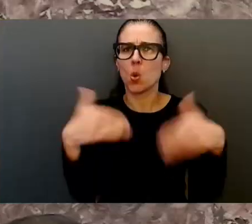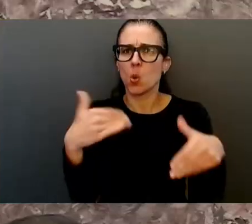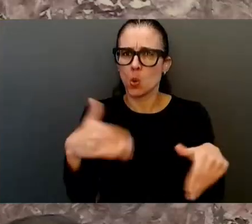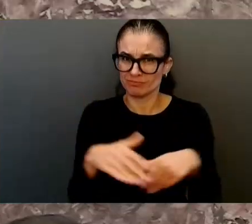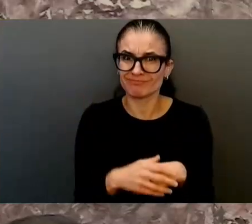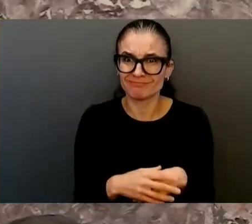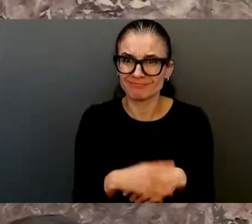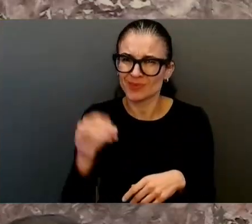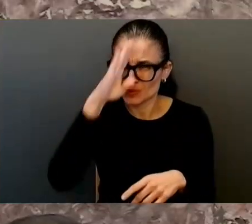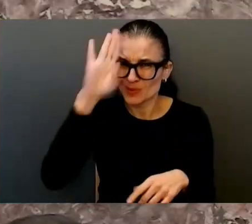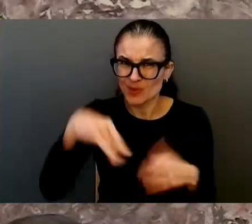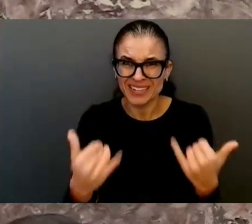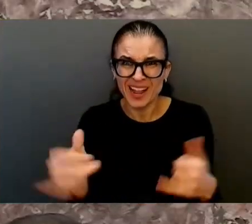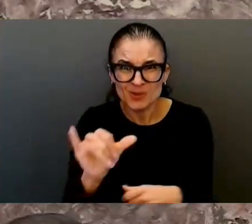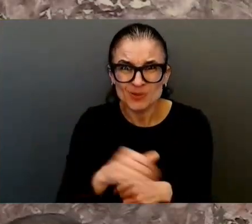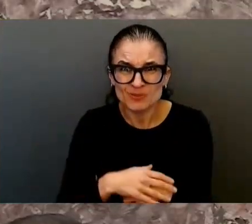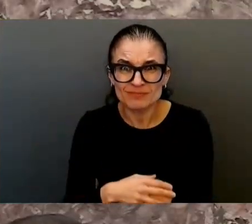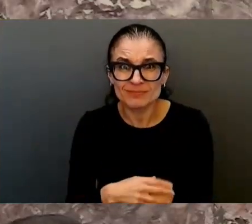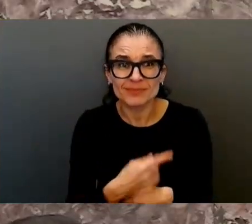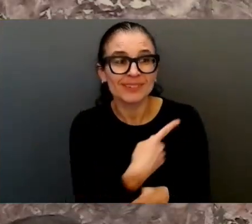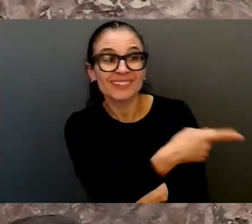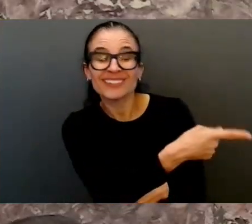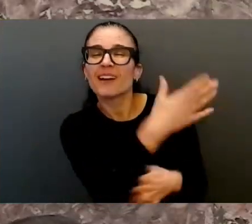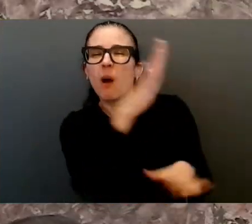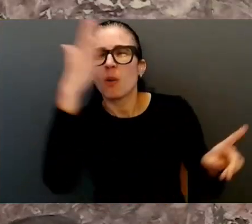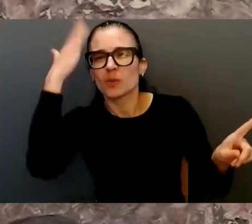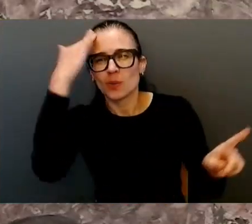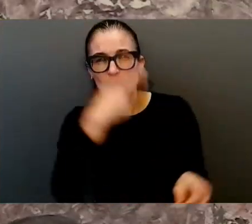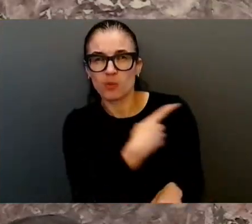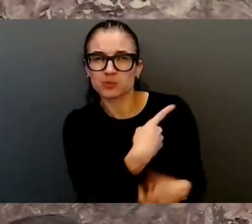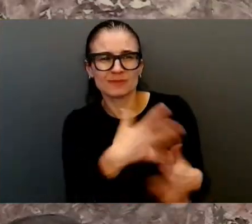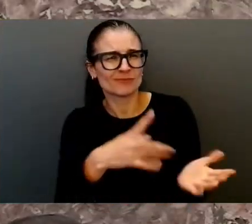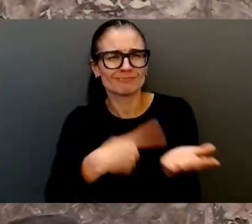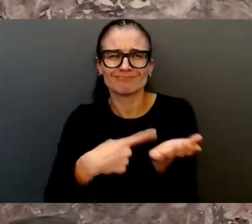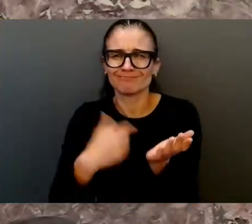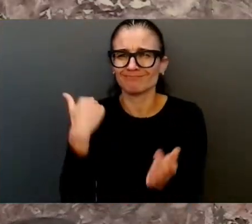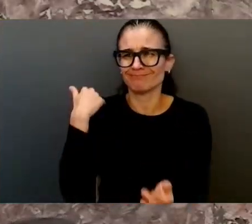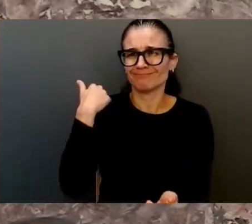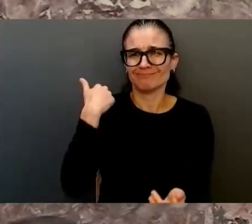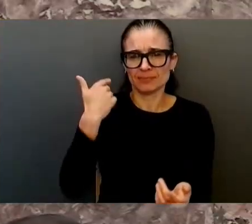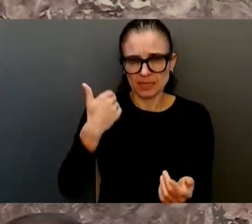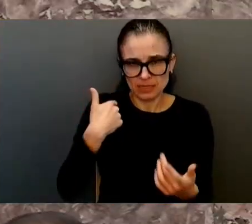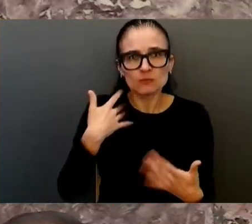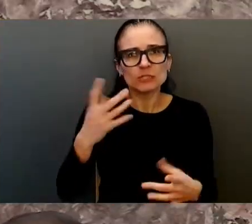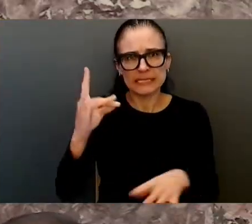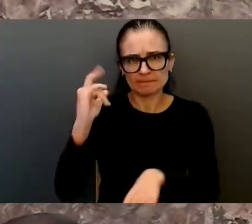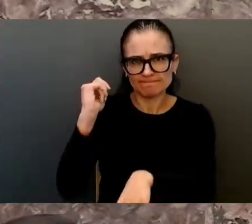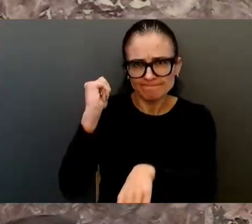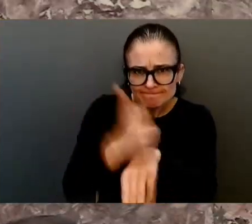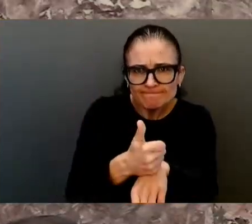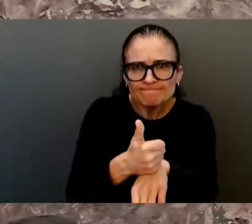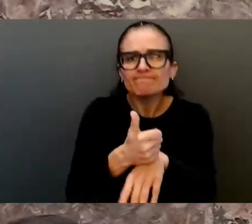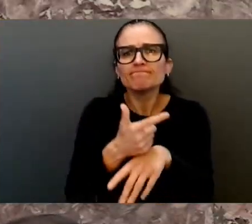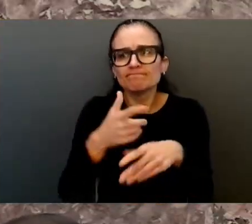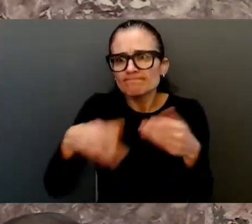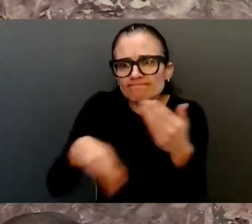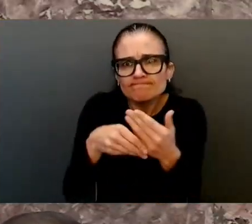House before, these were temporary measures that were brought in at an extraordinary time